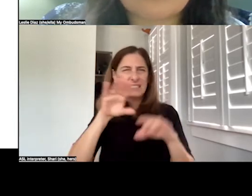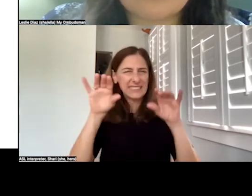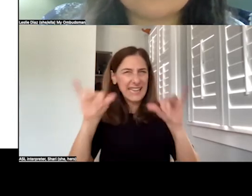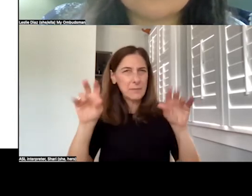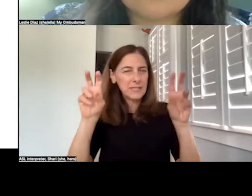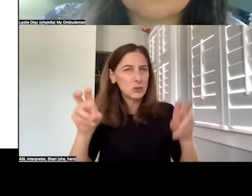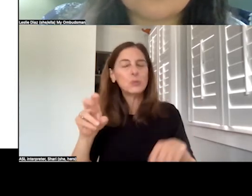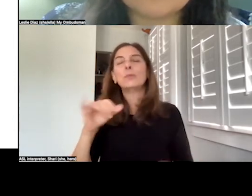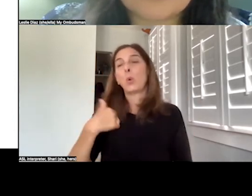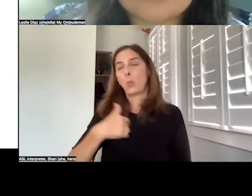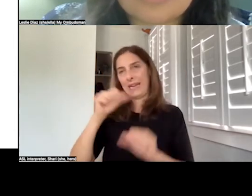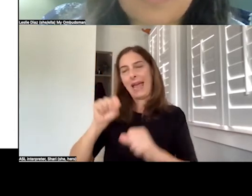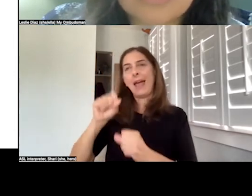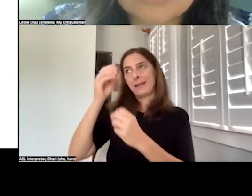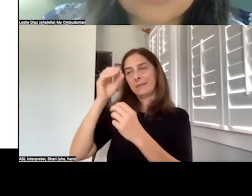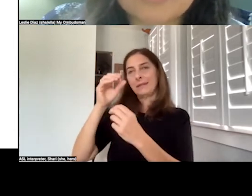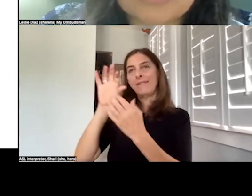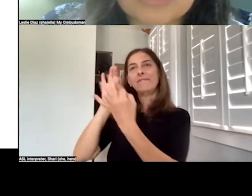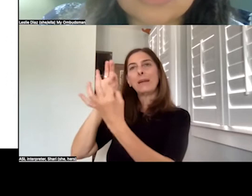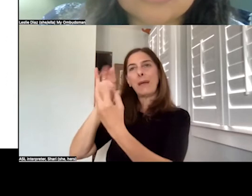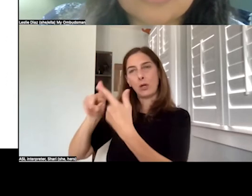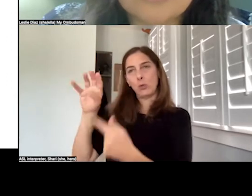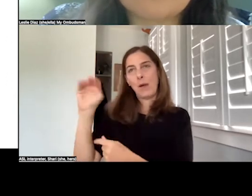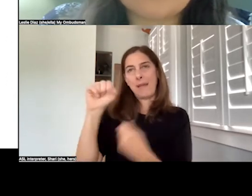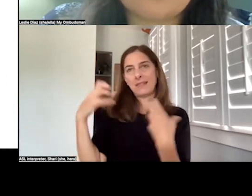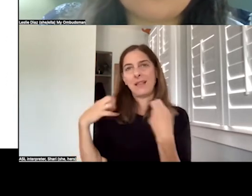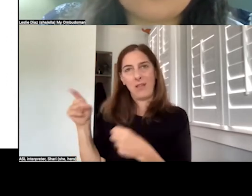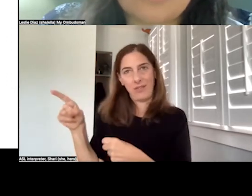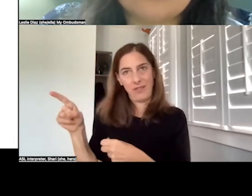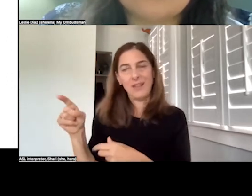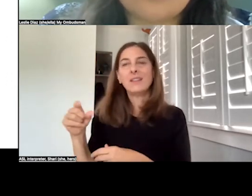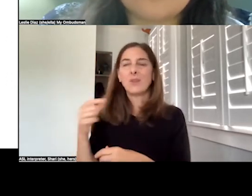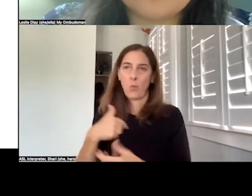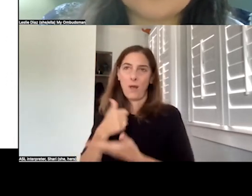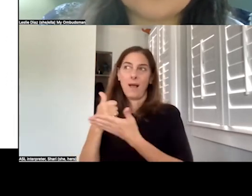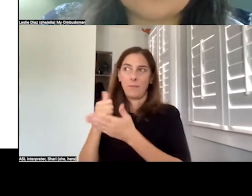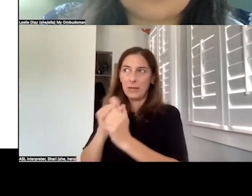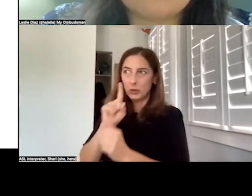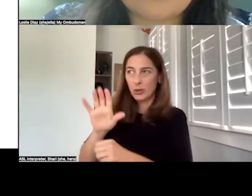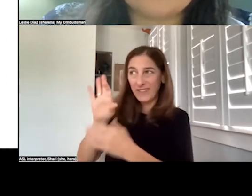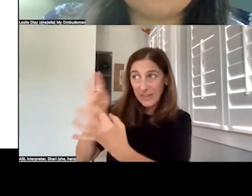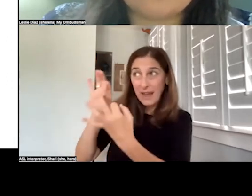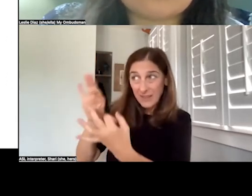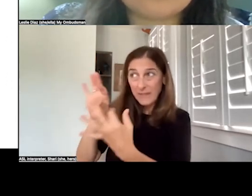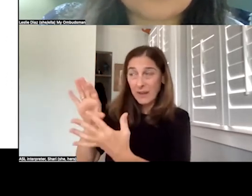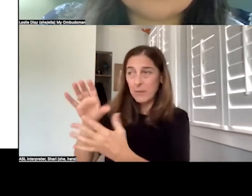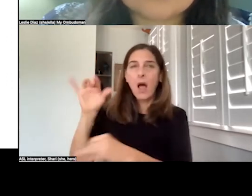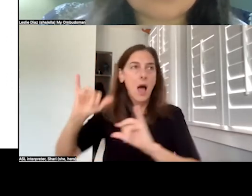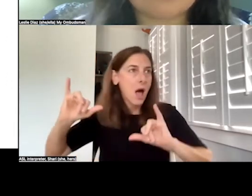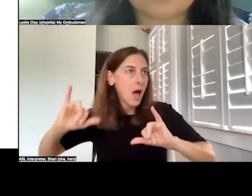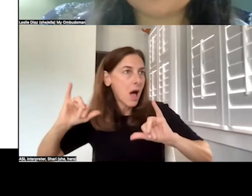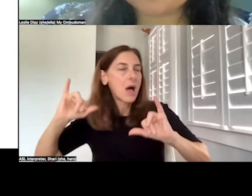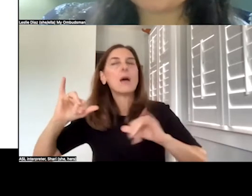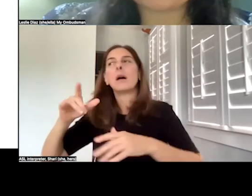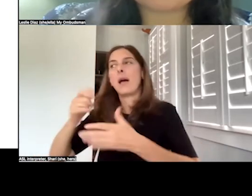impact on strengthening policies or procedures that Mass Health can provide to improve members' access